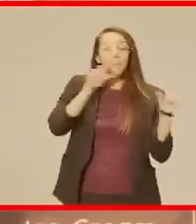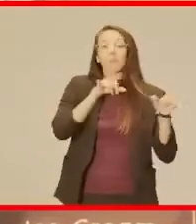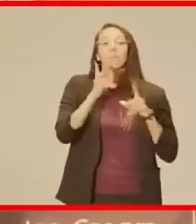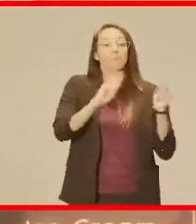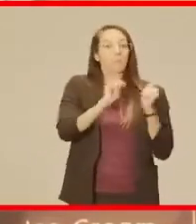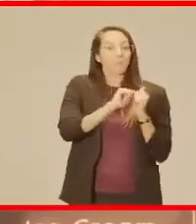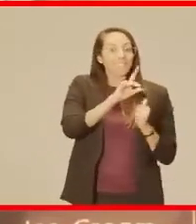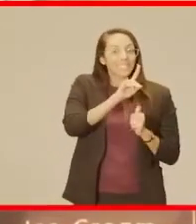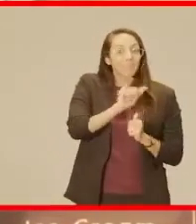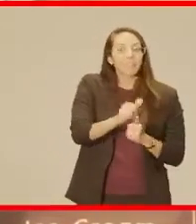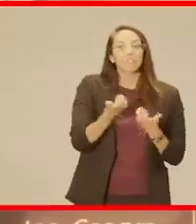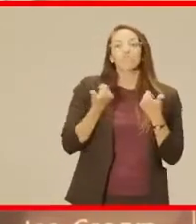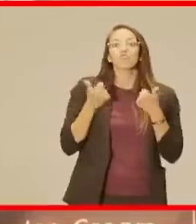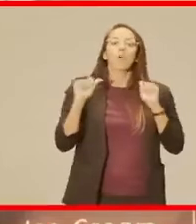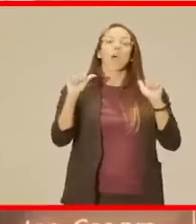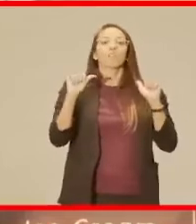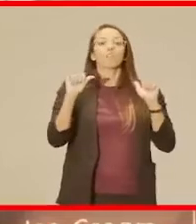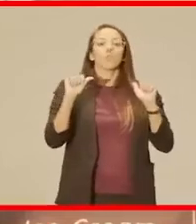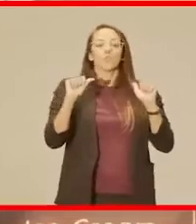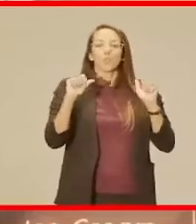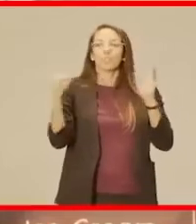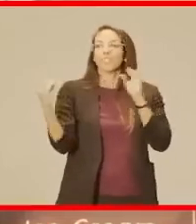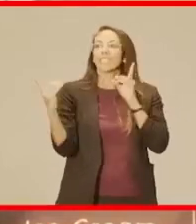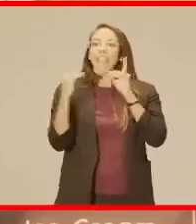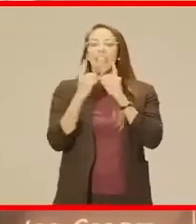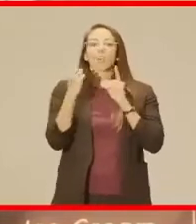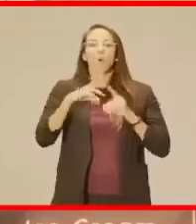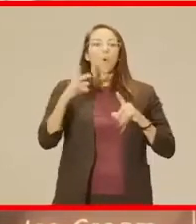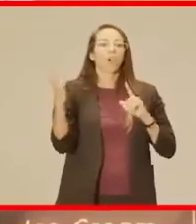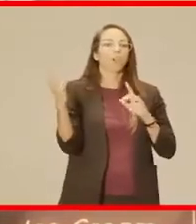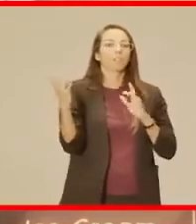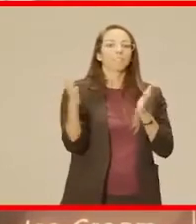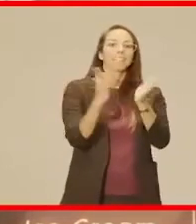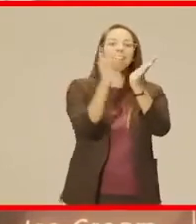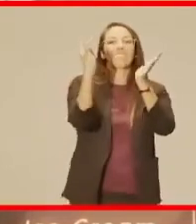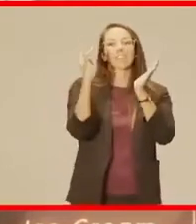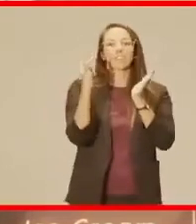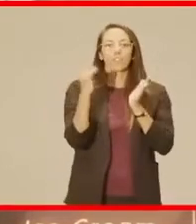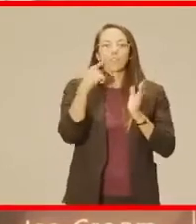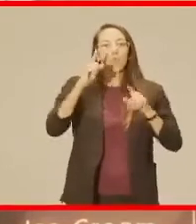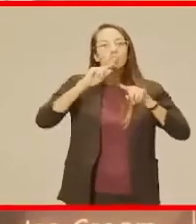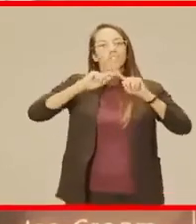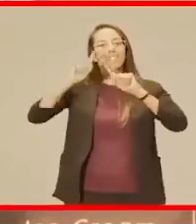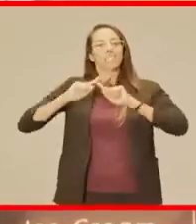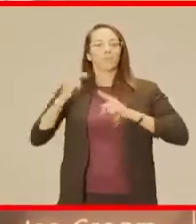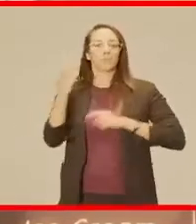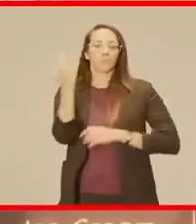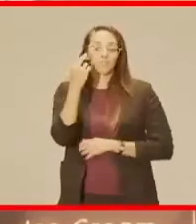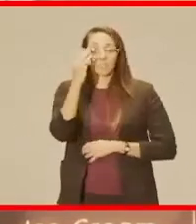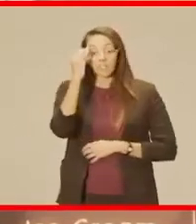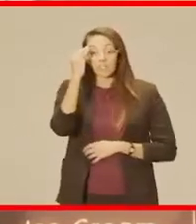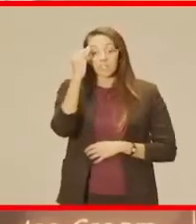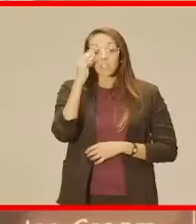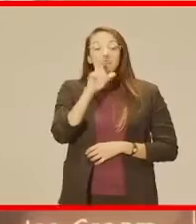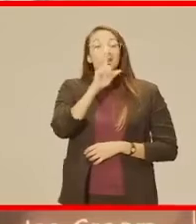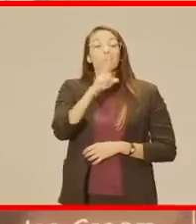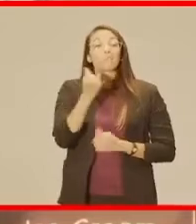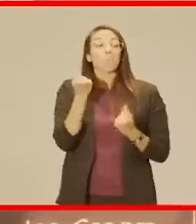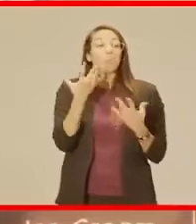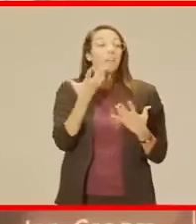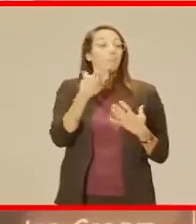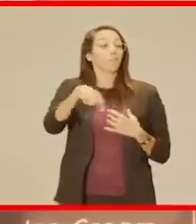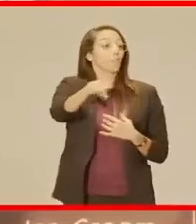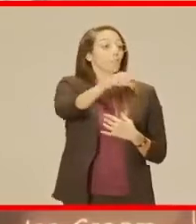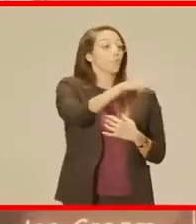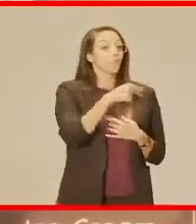get set up by people, to get taken advantage of in various ways. I mean, I'm sure many people here in the room have had a